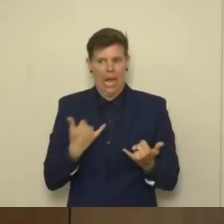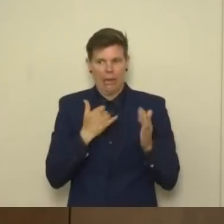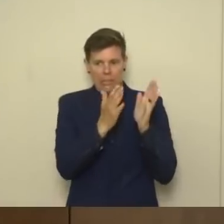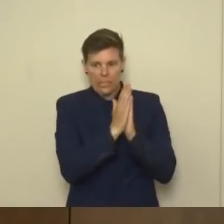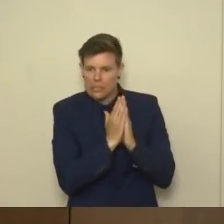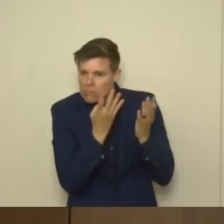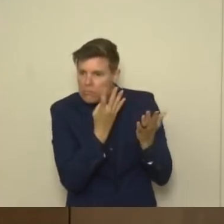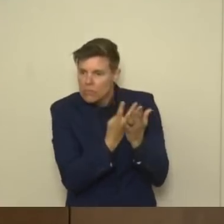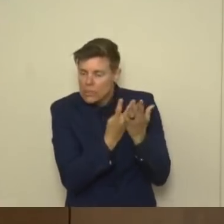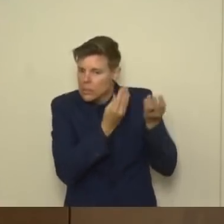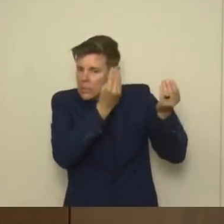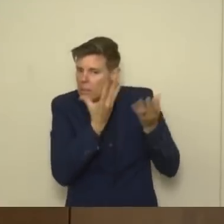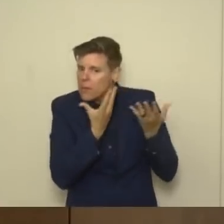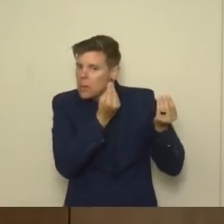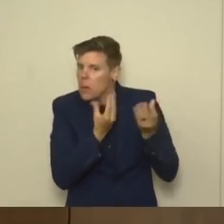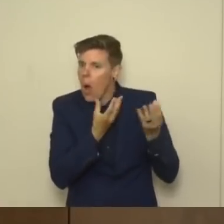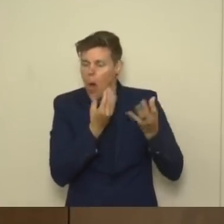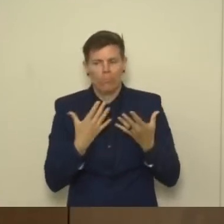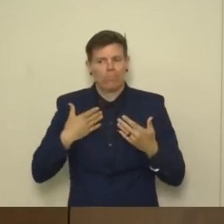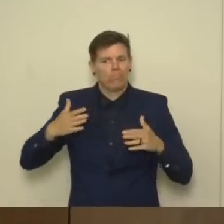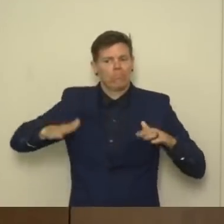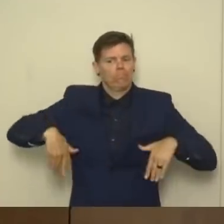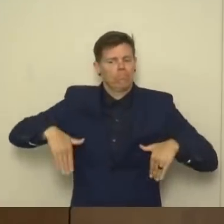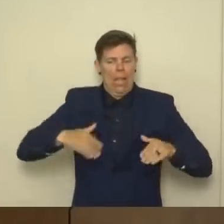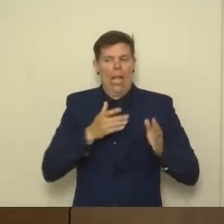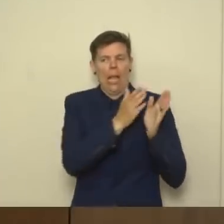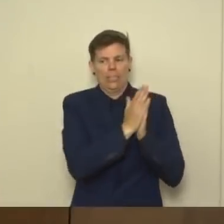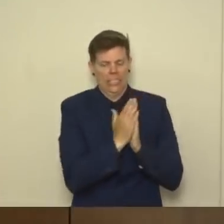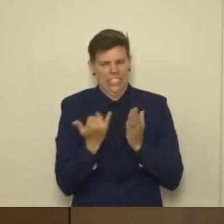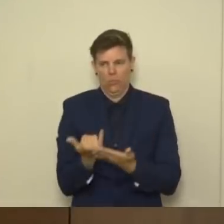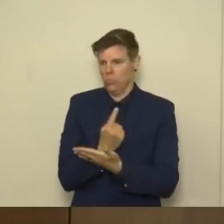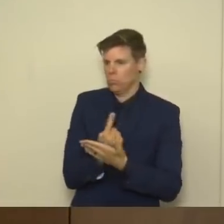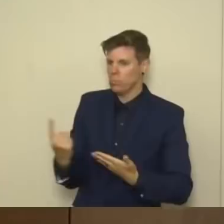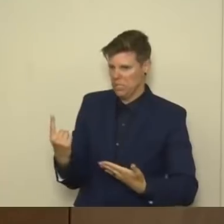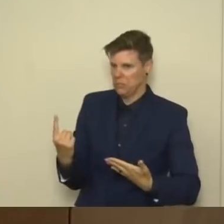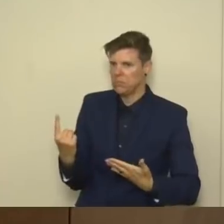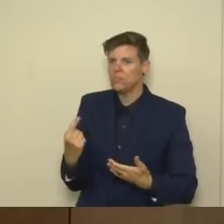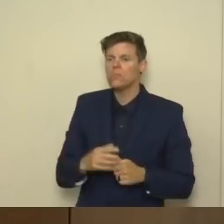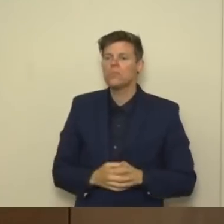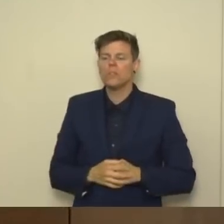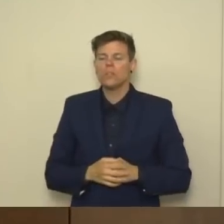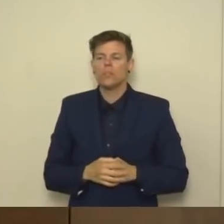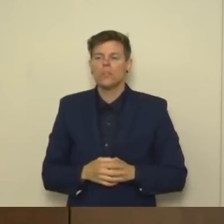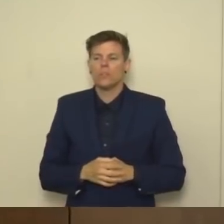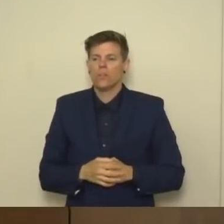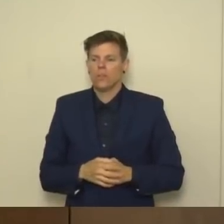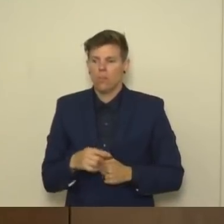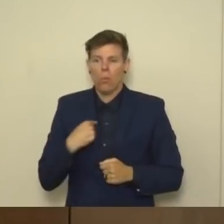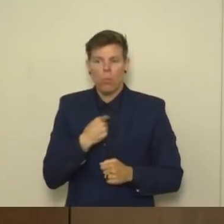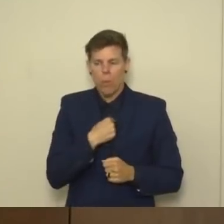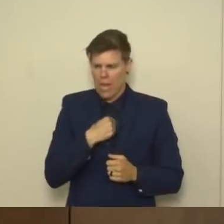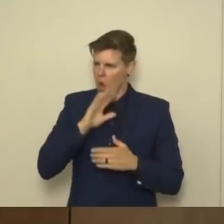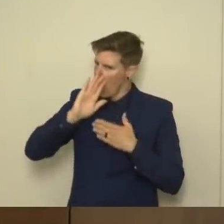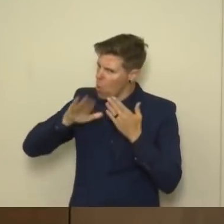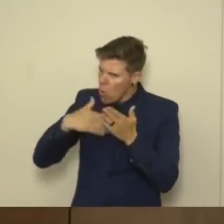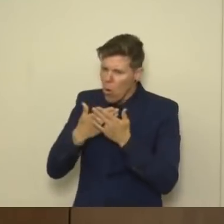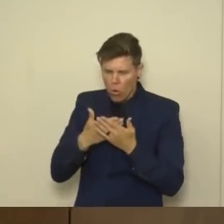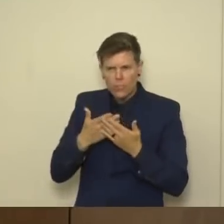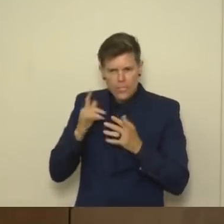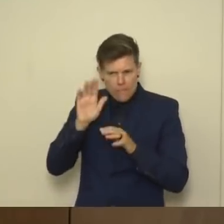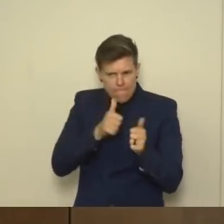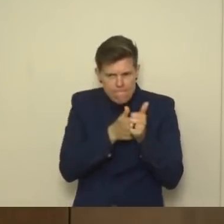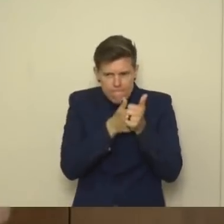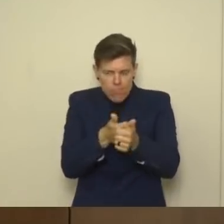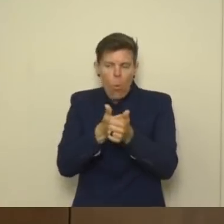and also a priority to get right. We've all been trading some of the national data points. There's a national story about